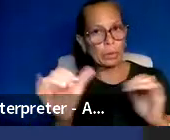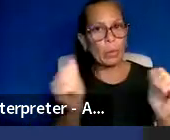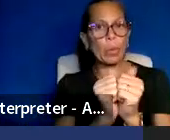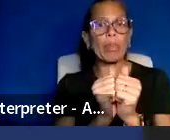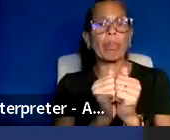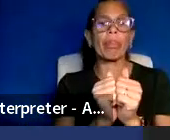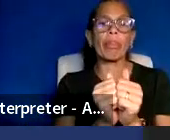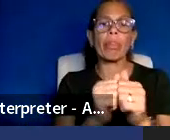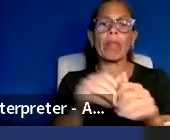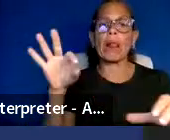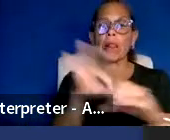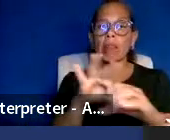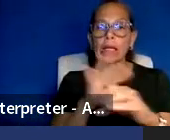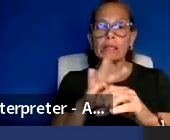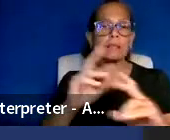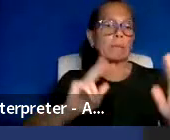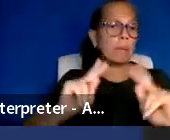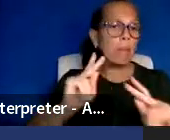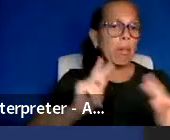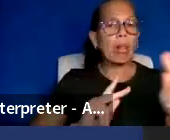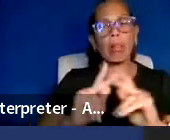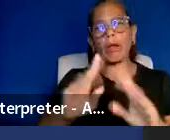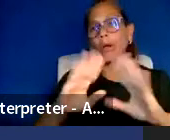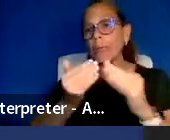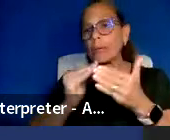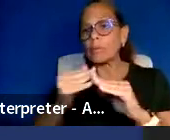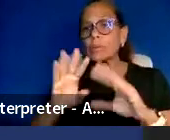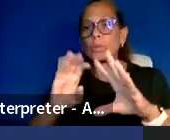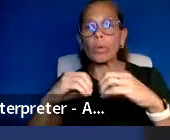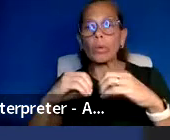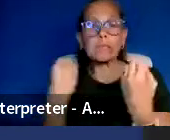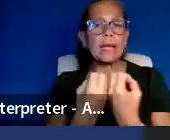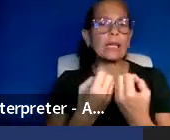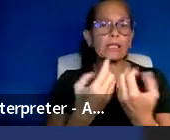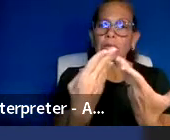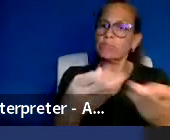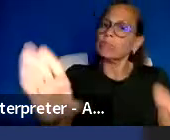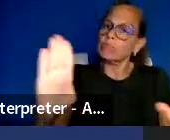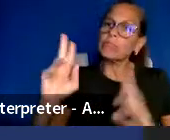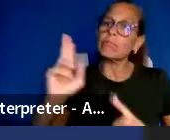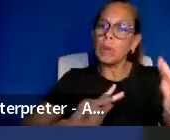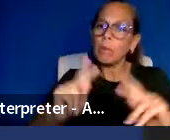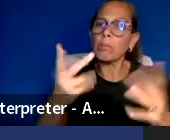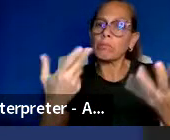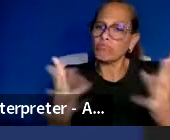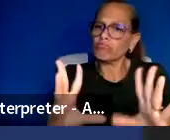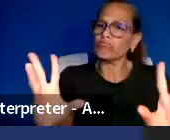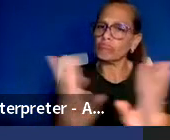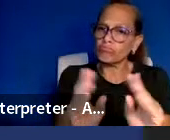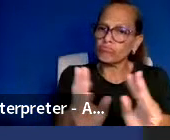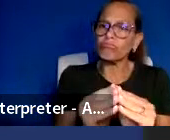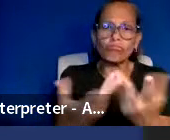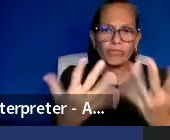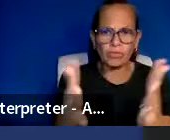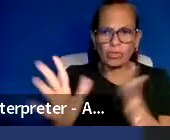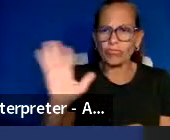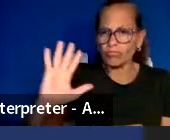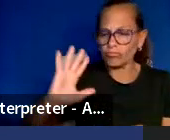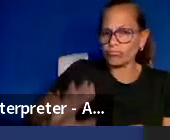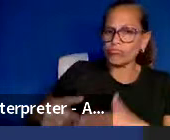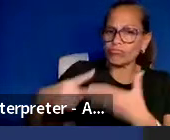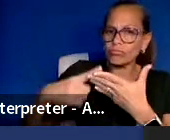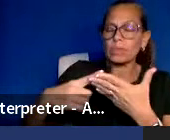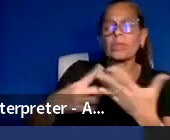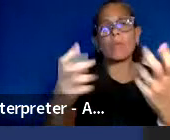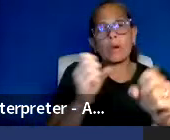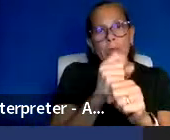our elected partners, community-based organizations, and the public at large. So I'll do a little bit of a real quick level set for everybody just to make sure that we're all